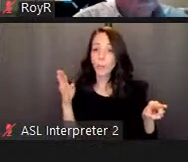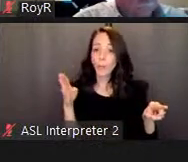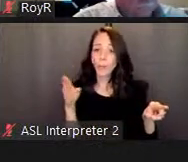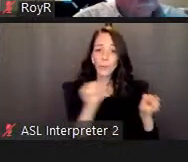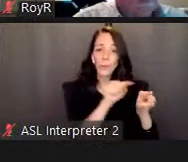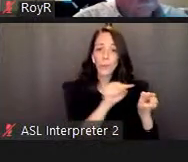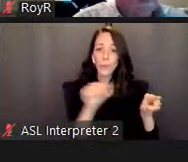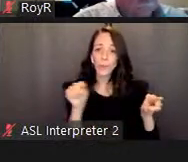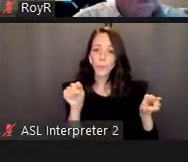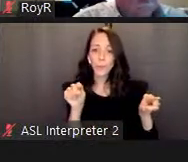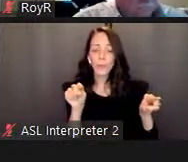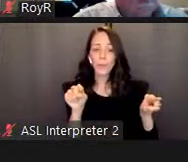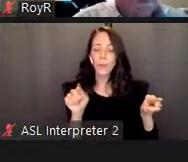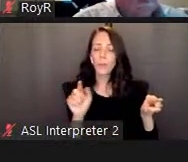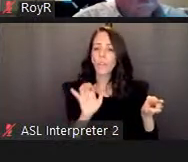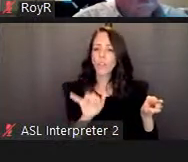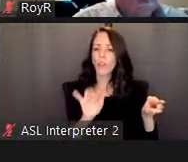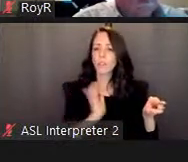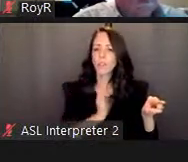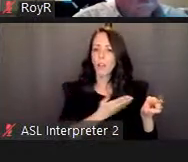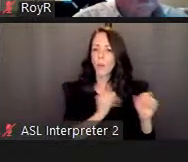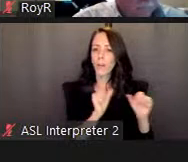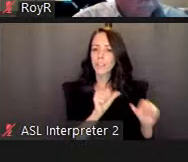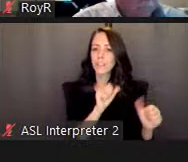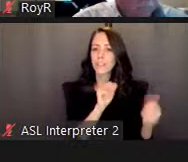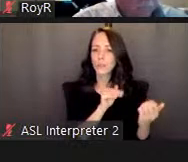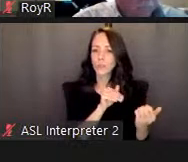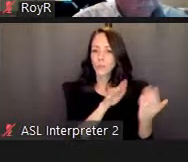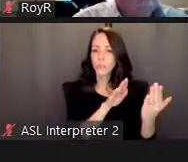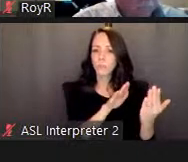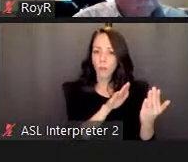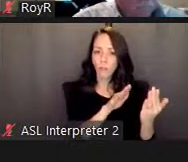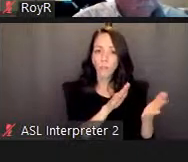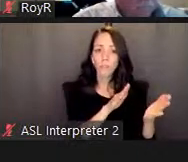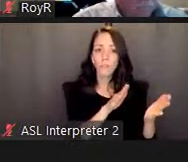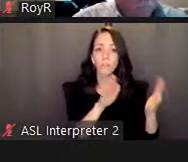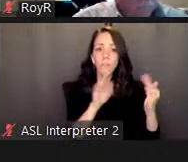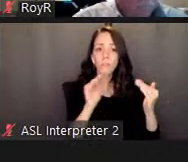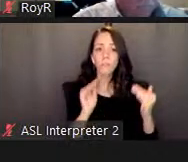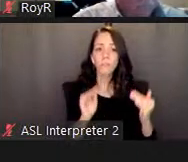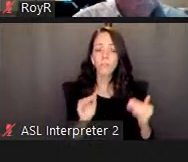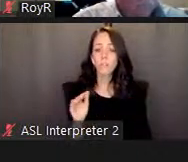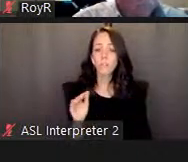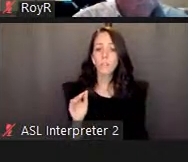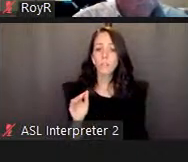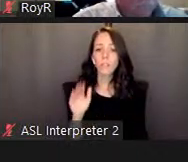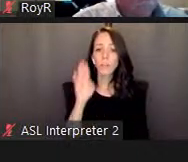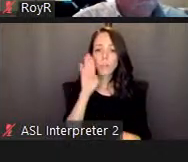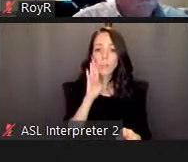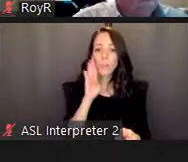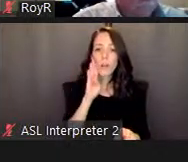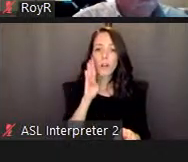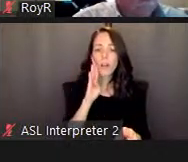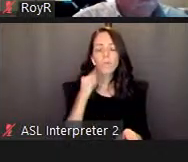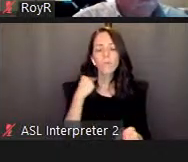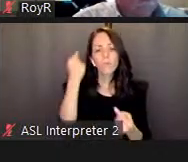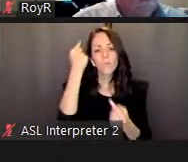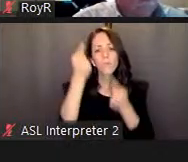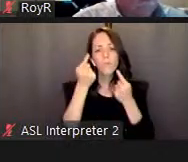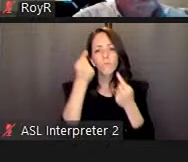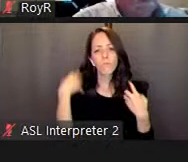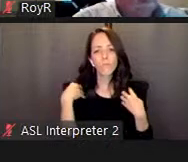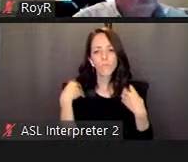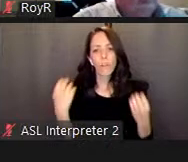continued response. And on the blue line, you can see our thoughtful recovery. You'll notice that the timeline